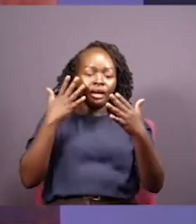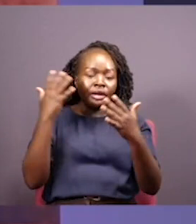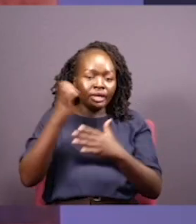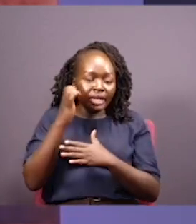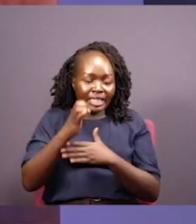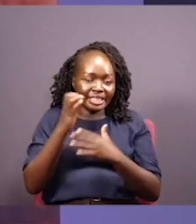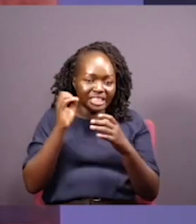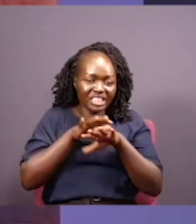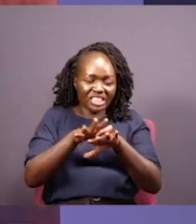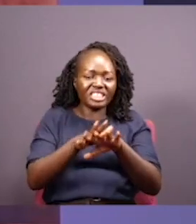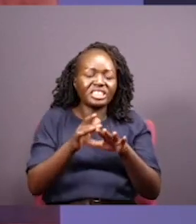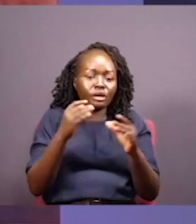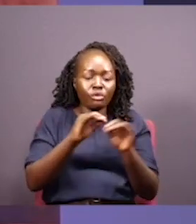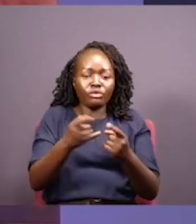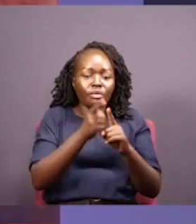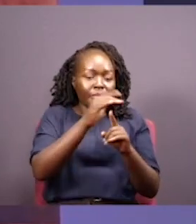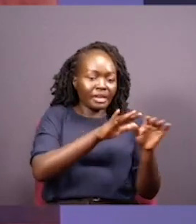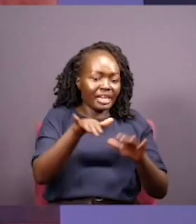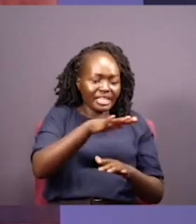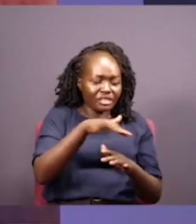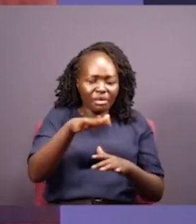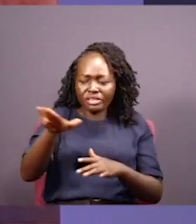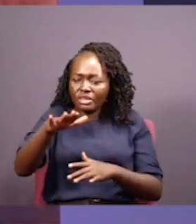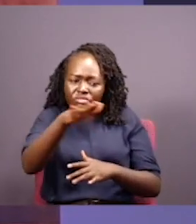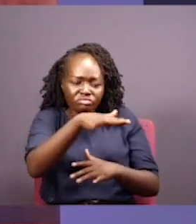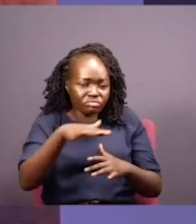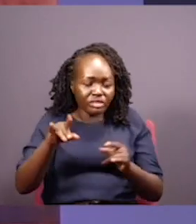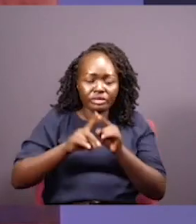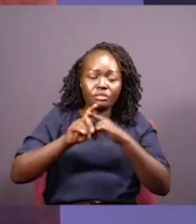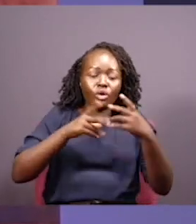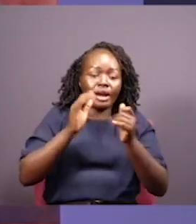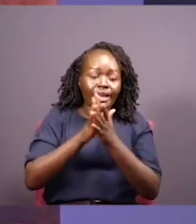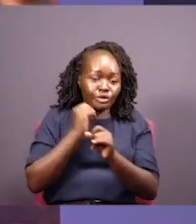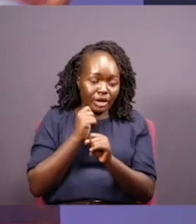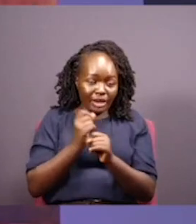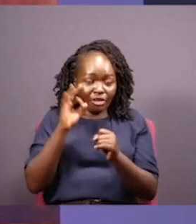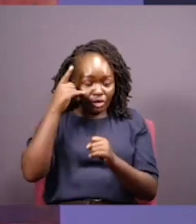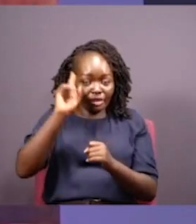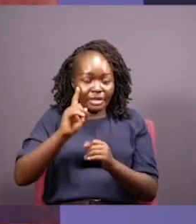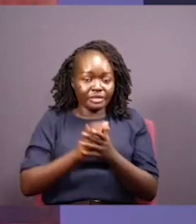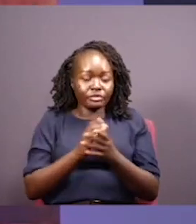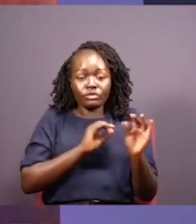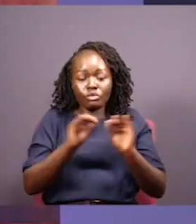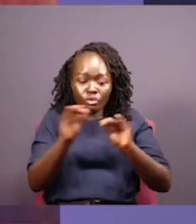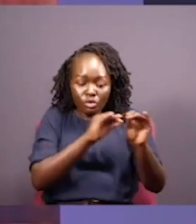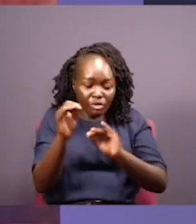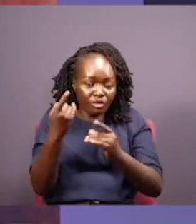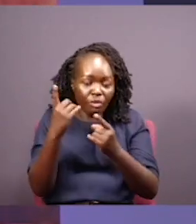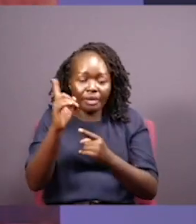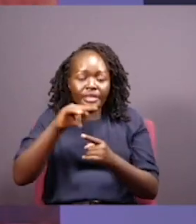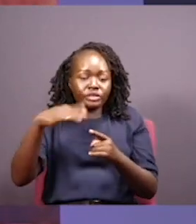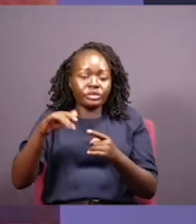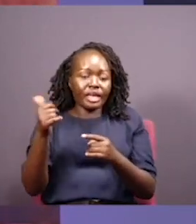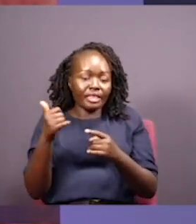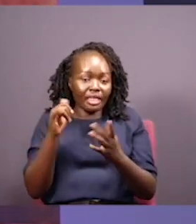from place to place as you go on, as you carry the work of the ministry. And as you move from one place to the other, sometimes that